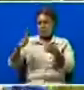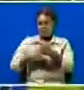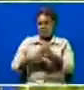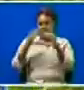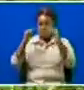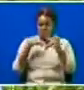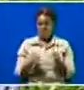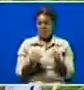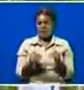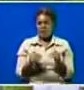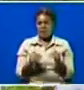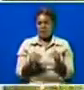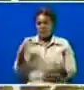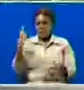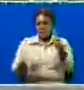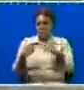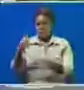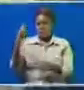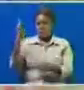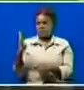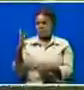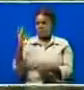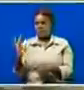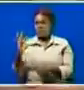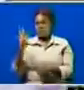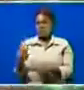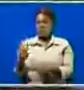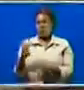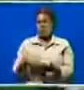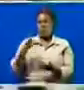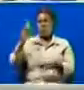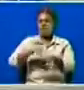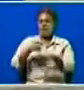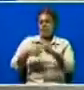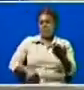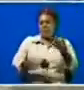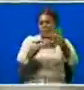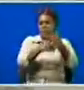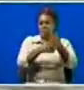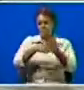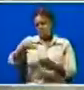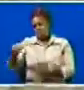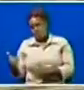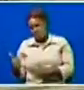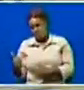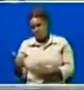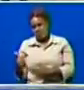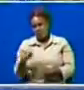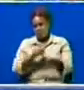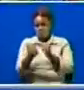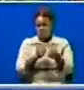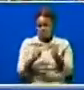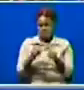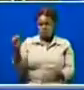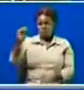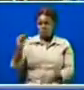respectively, then winning quarter 3 and 4 to send the match to extra period. Elsewhere in the women's matches,